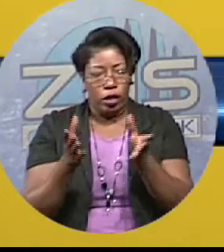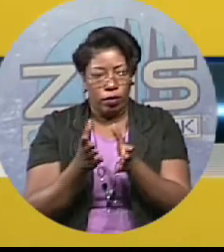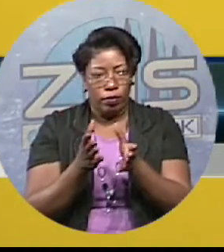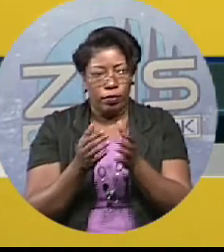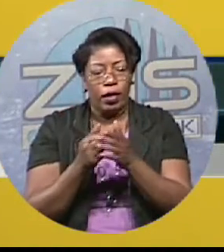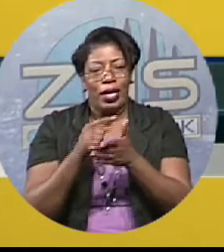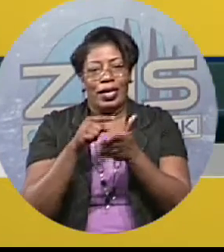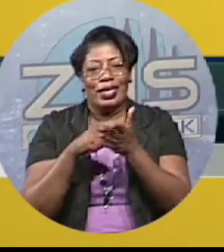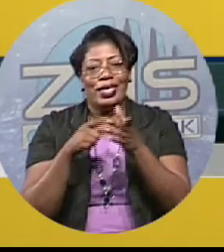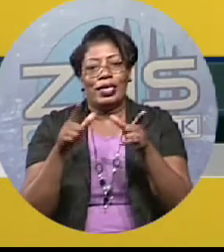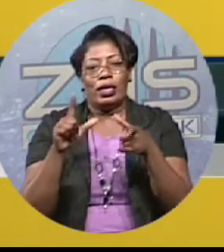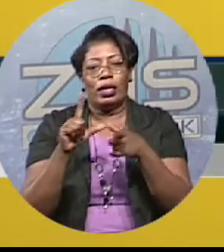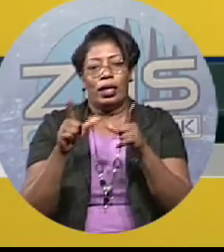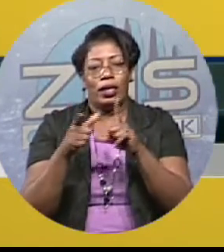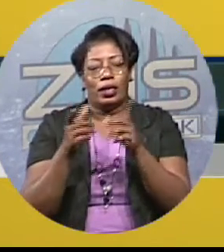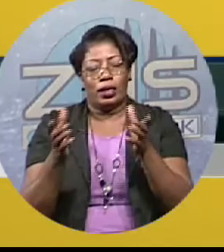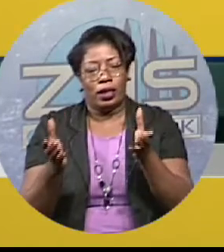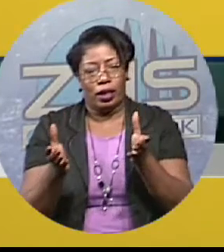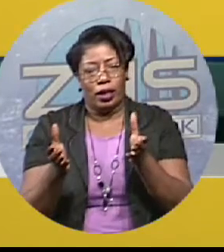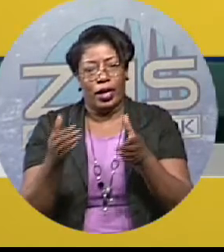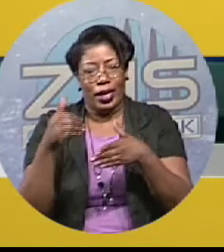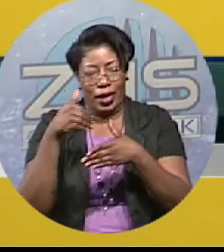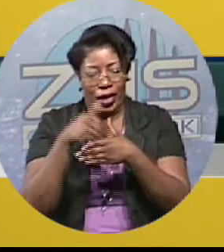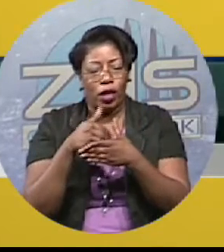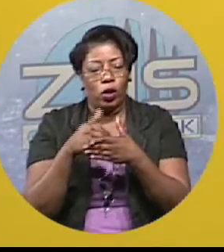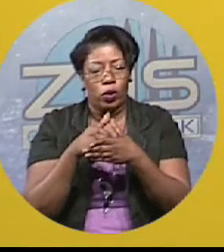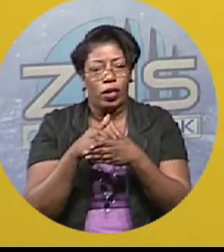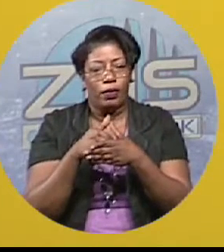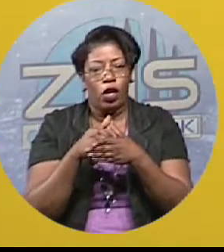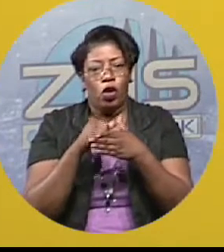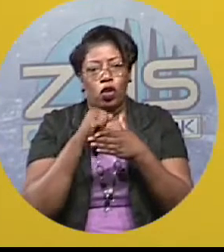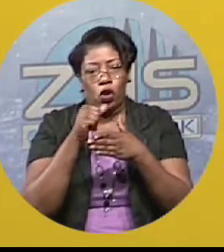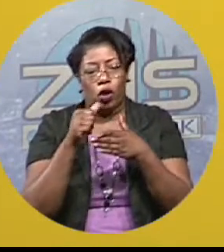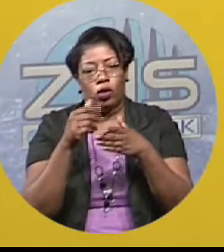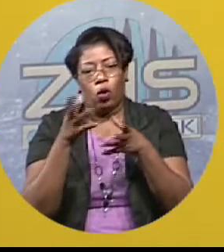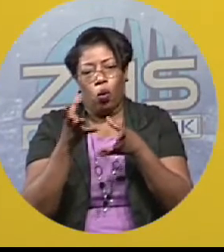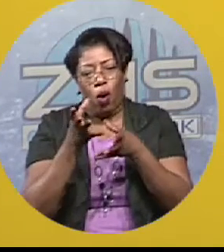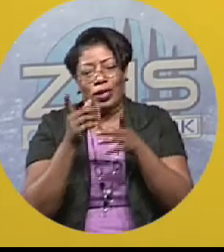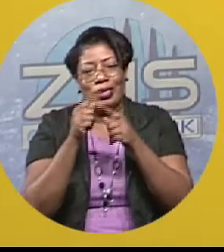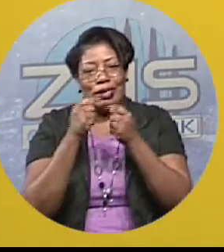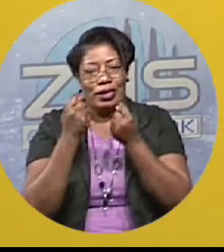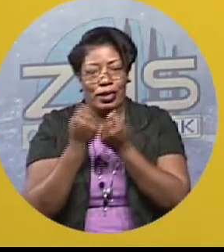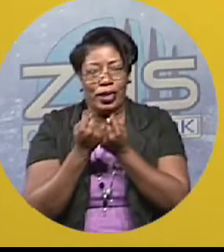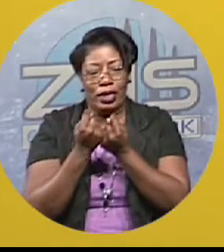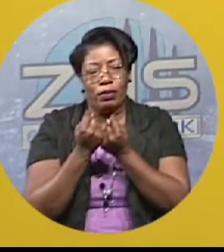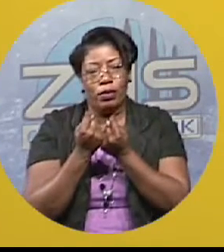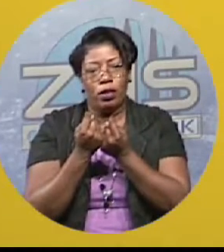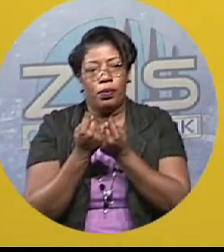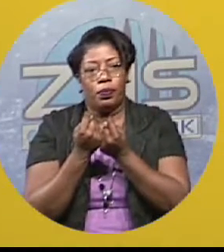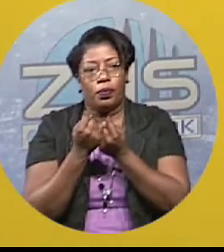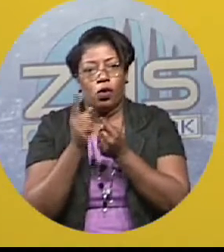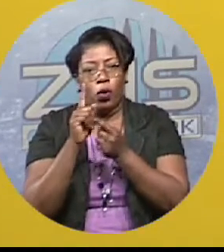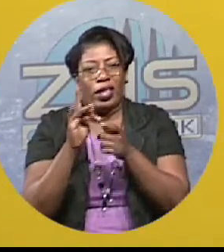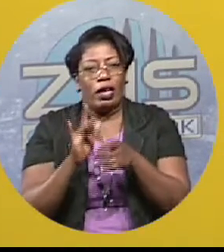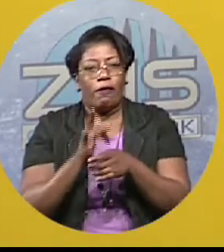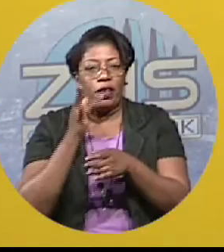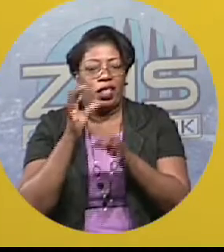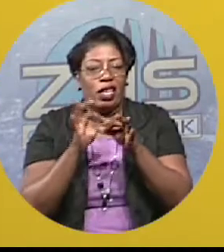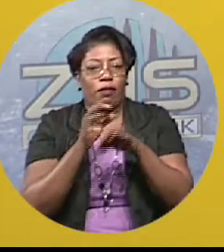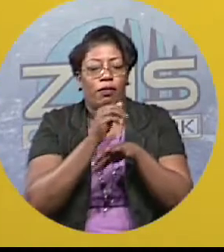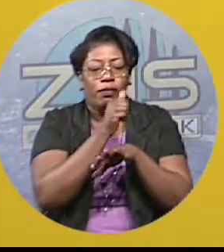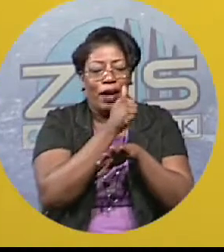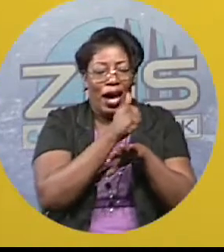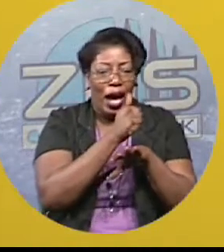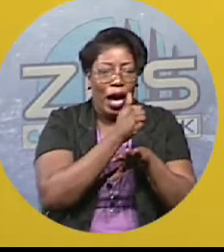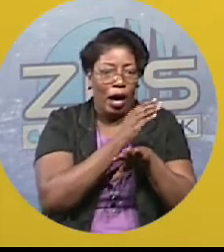league is an inclusive league. We don't want to have teams in a position where they feel like if Abaco has a